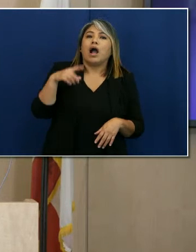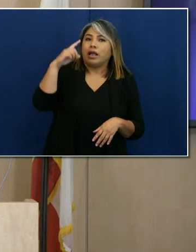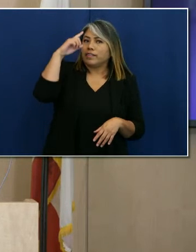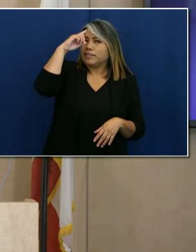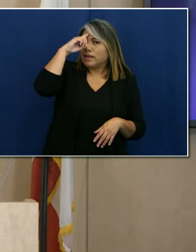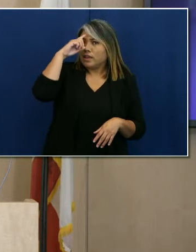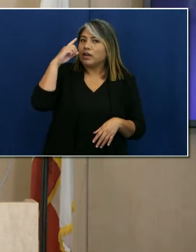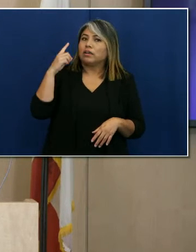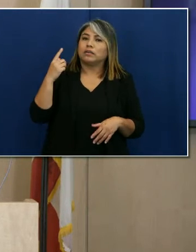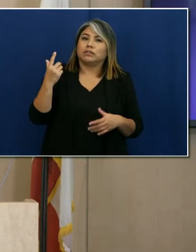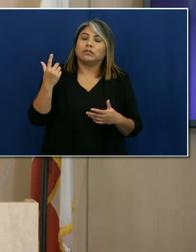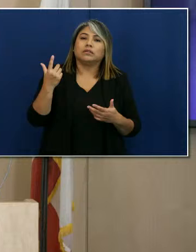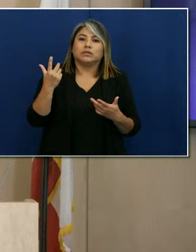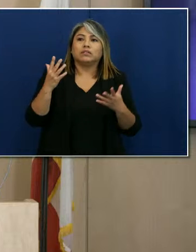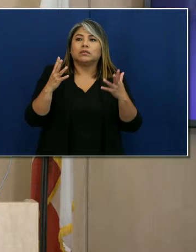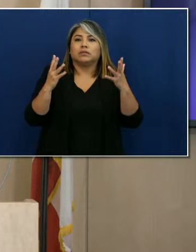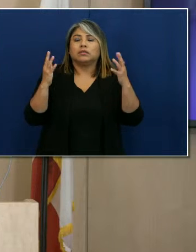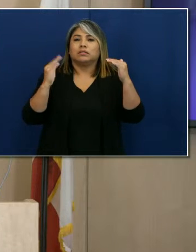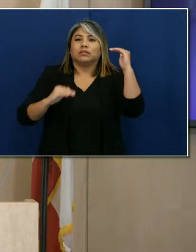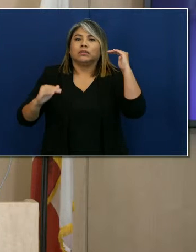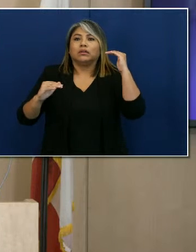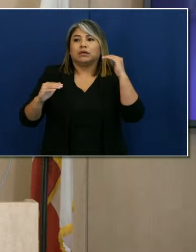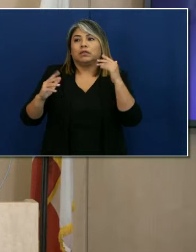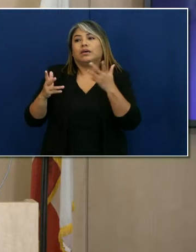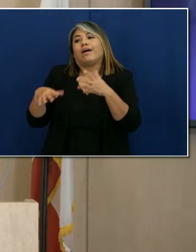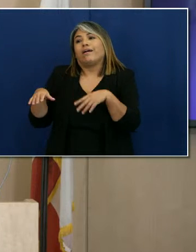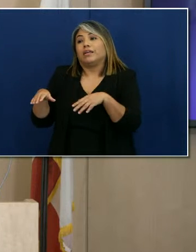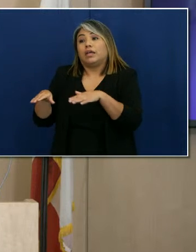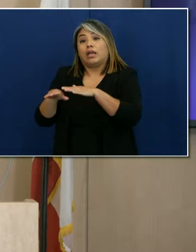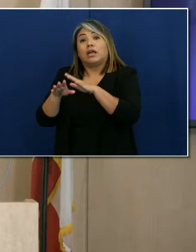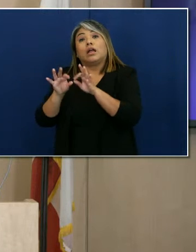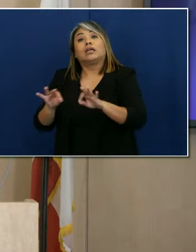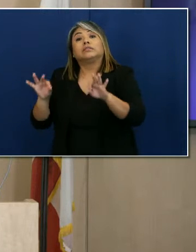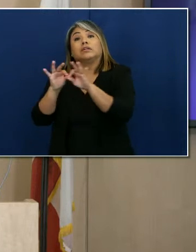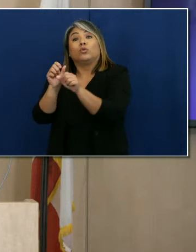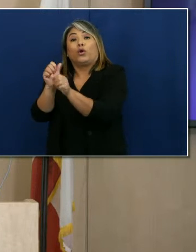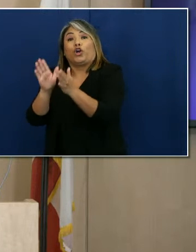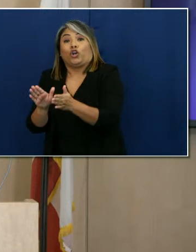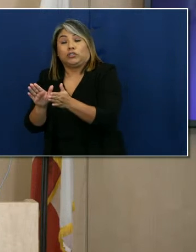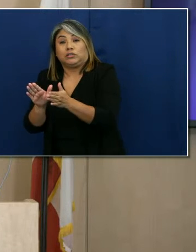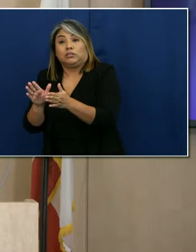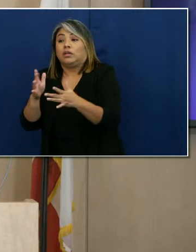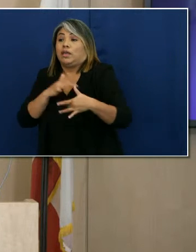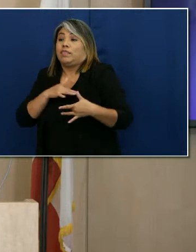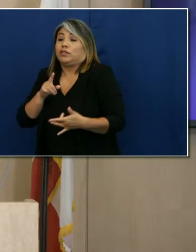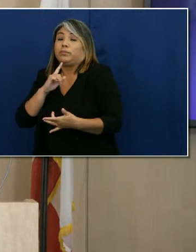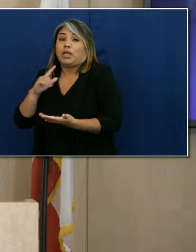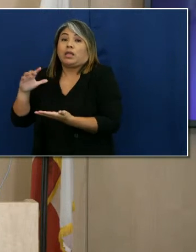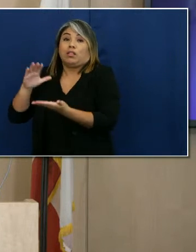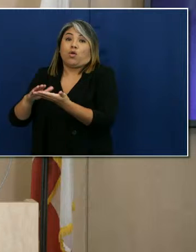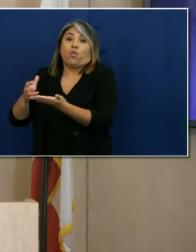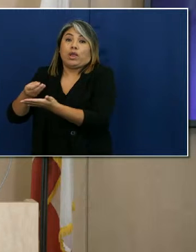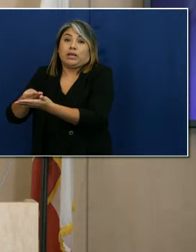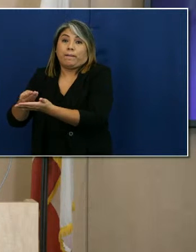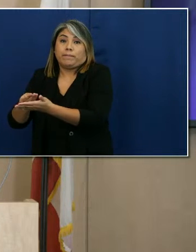that there is a disproportionate impact on essential workers. Essential workers tend to be lower income than some of the non-essential workers in the